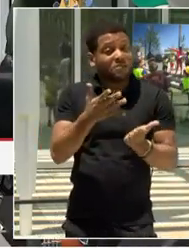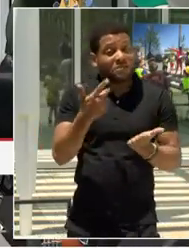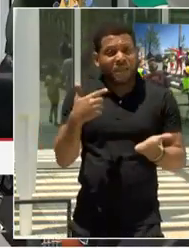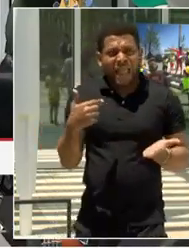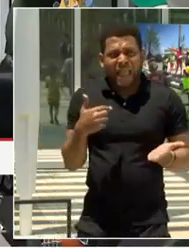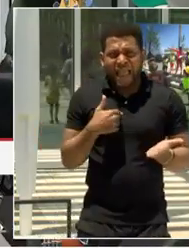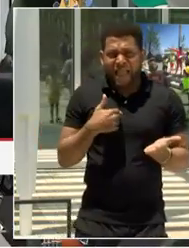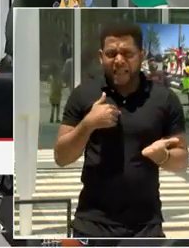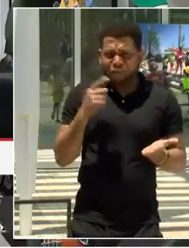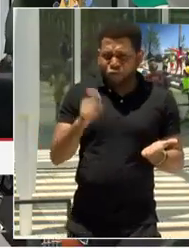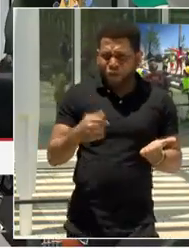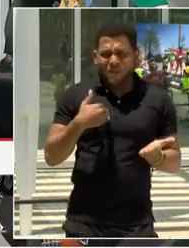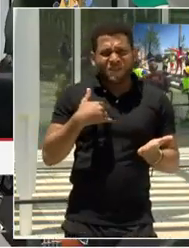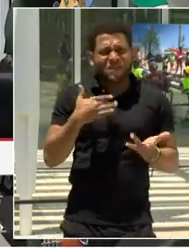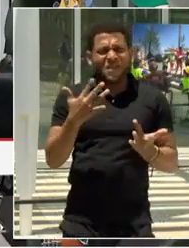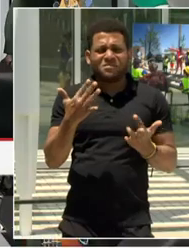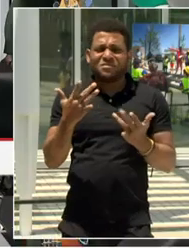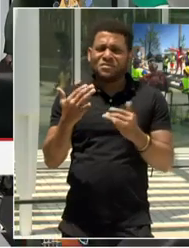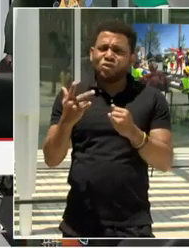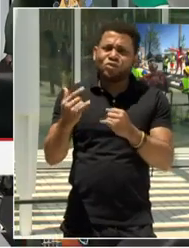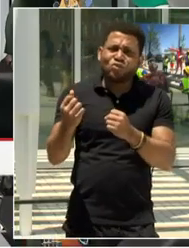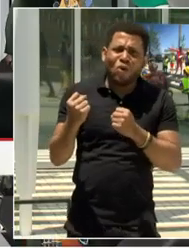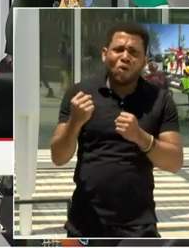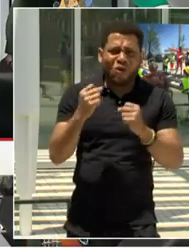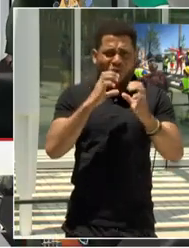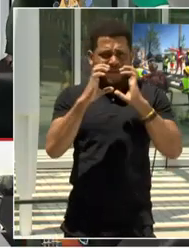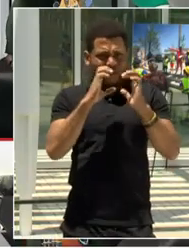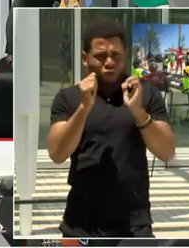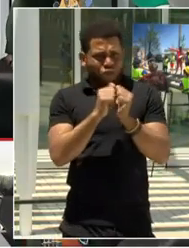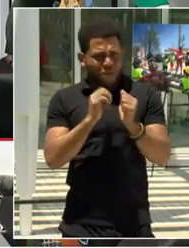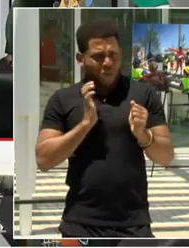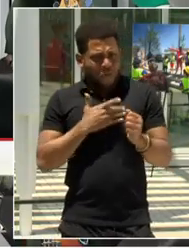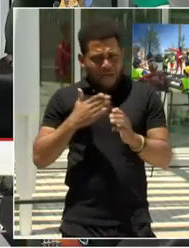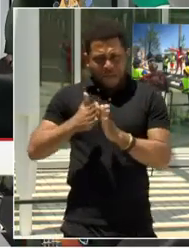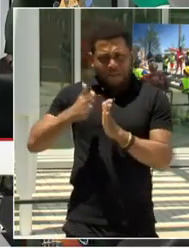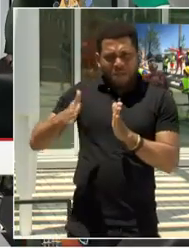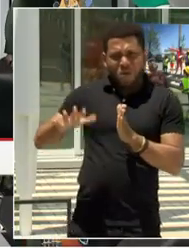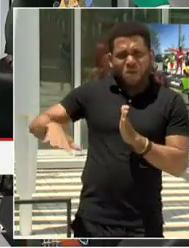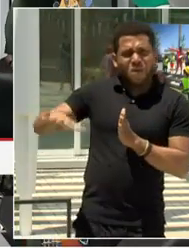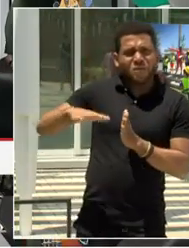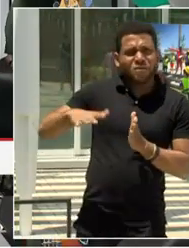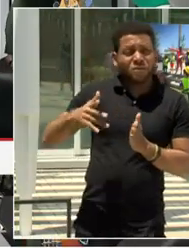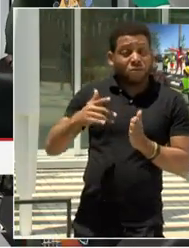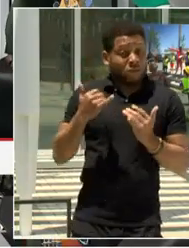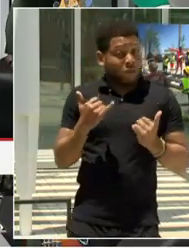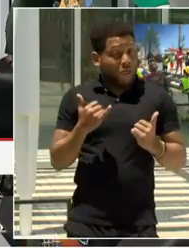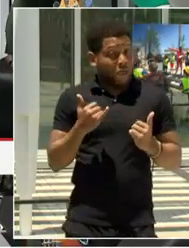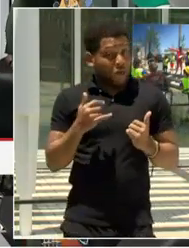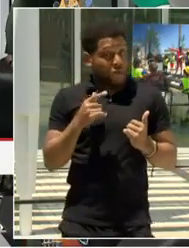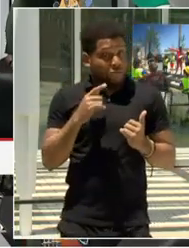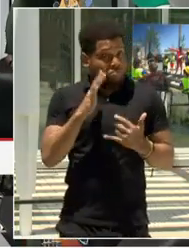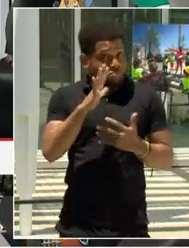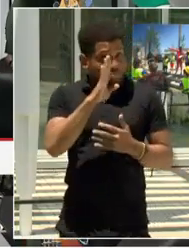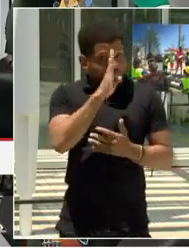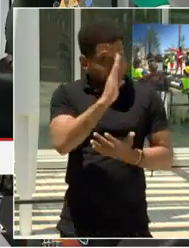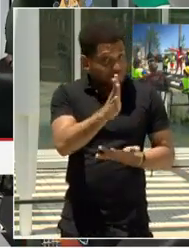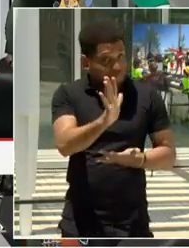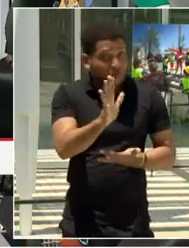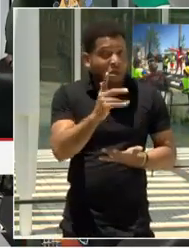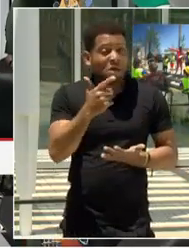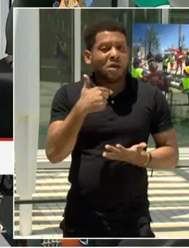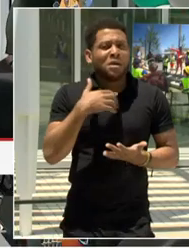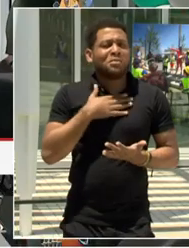this is a beautiful edifice. We want to keep it that way. Courageous conversation coming right now. Please keep your puppies